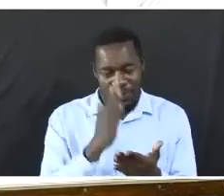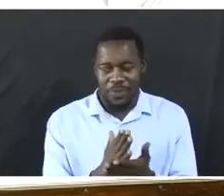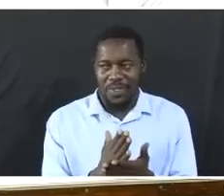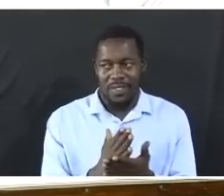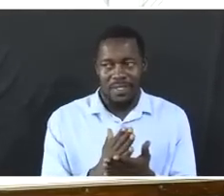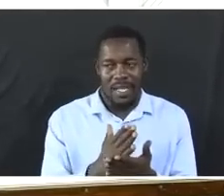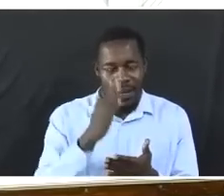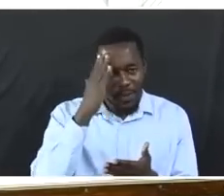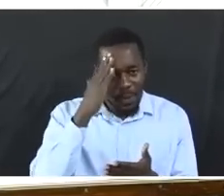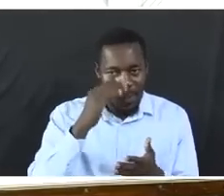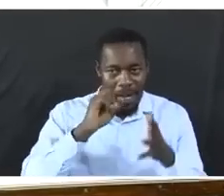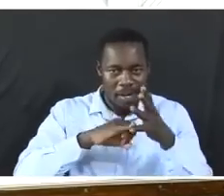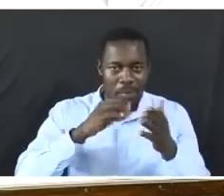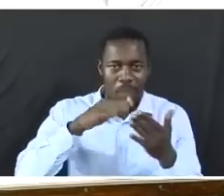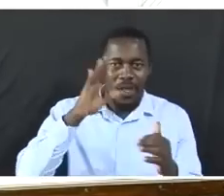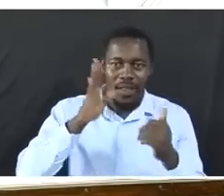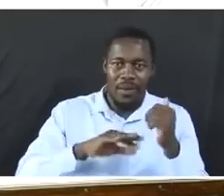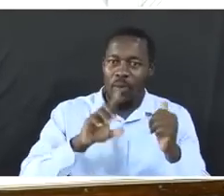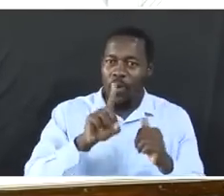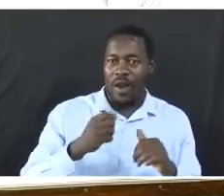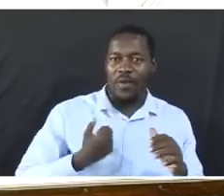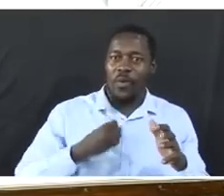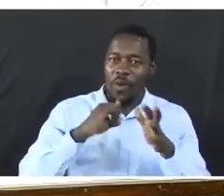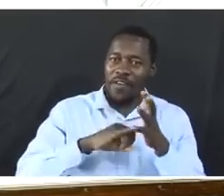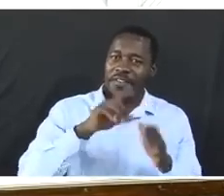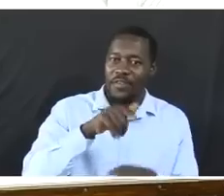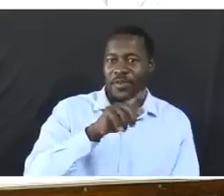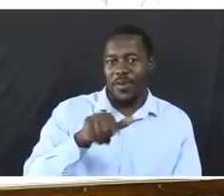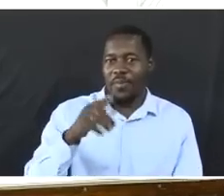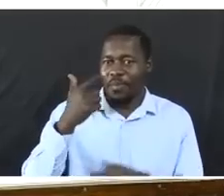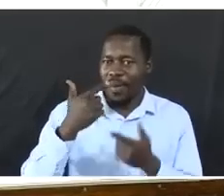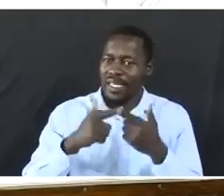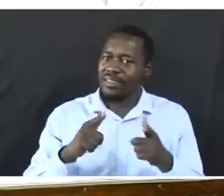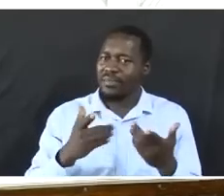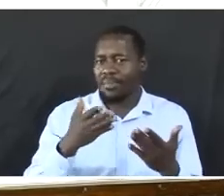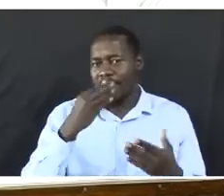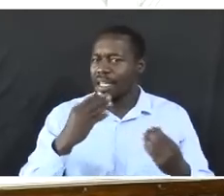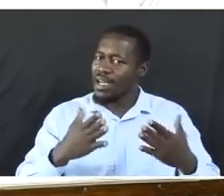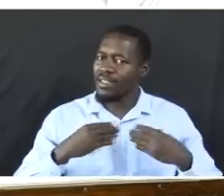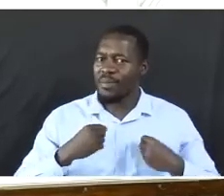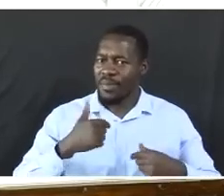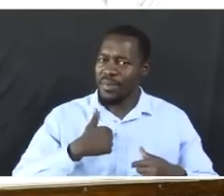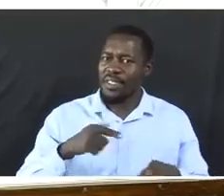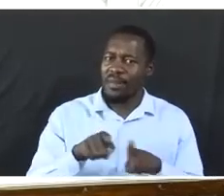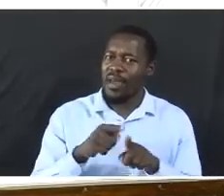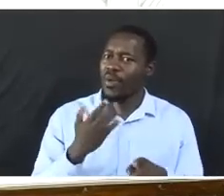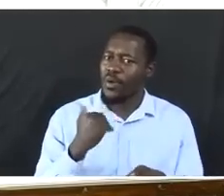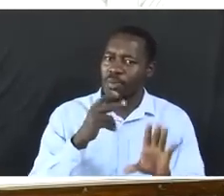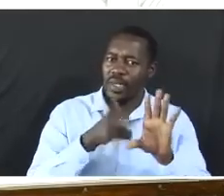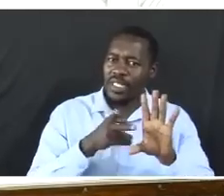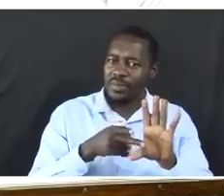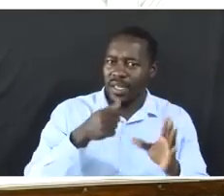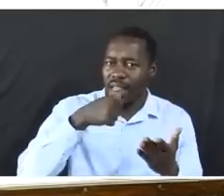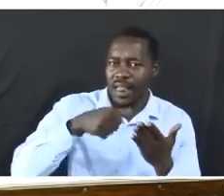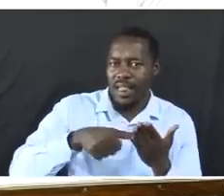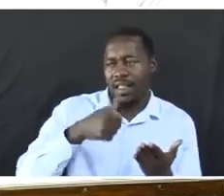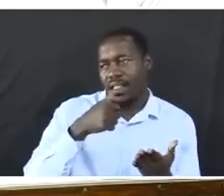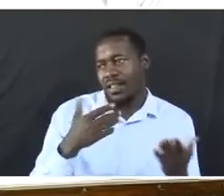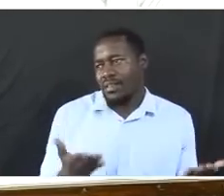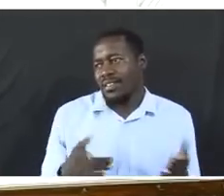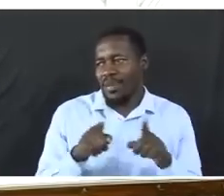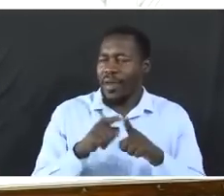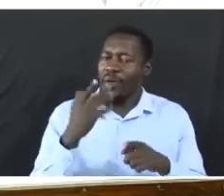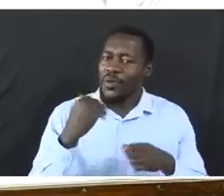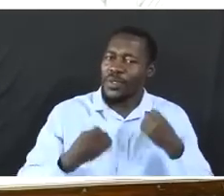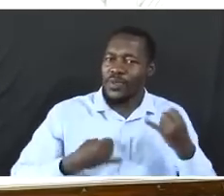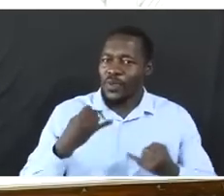the multiplication of that sin. But I understand what your father is going through.